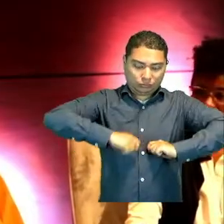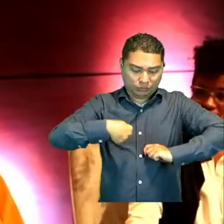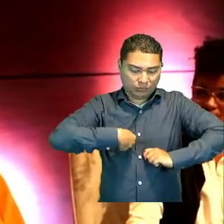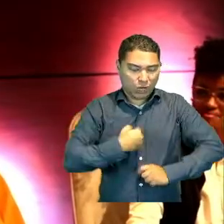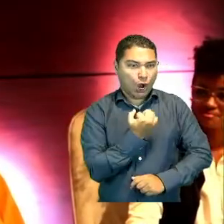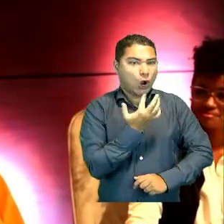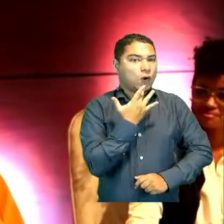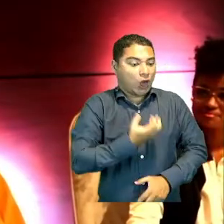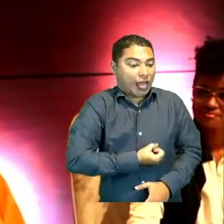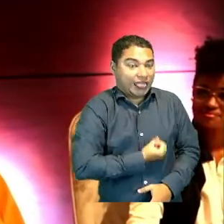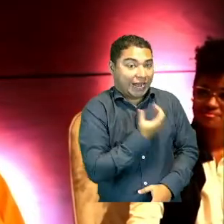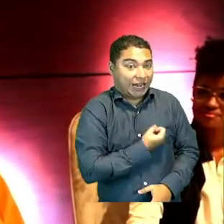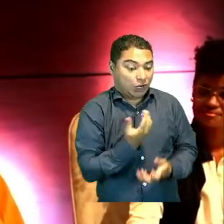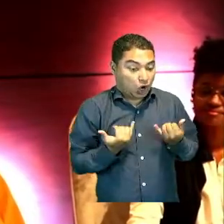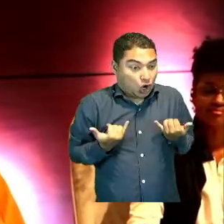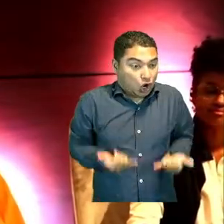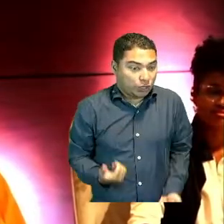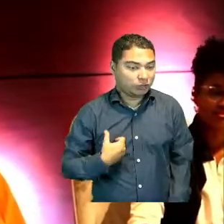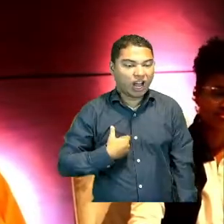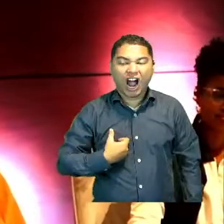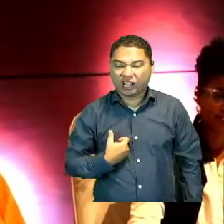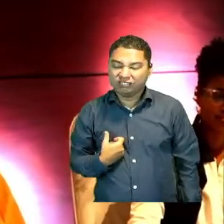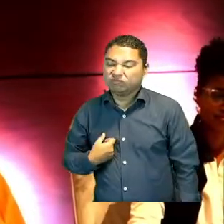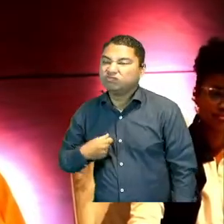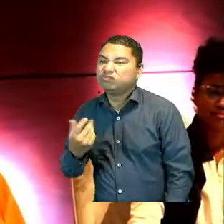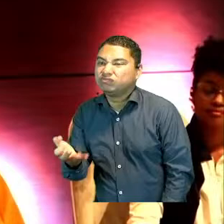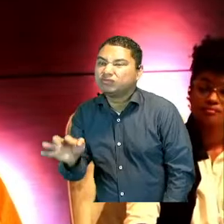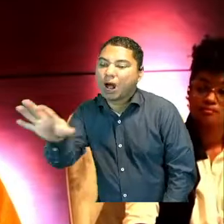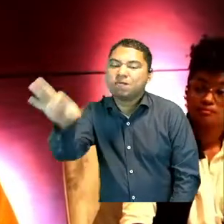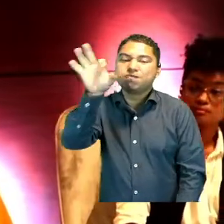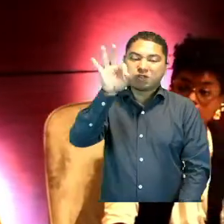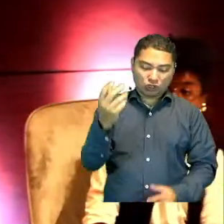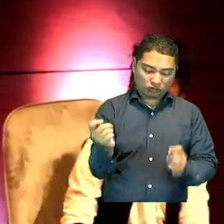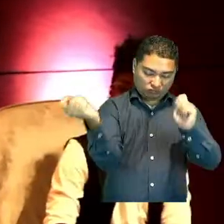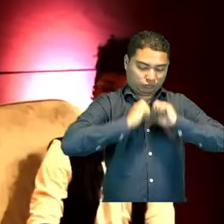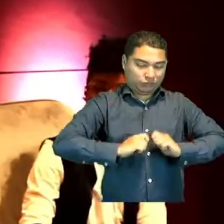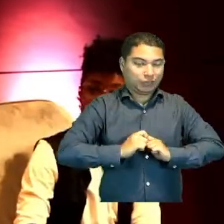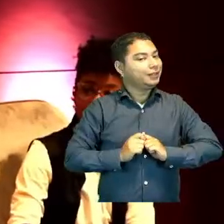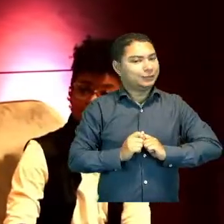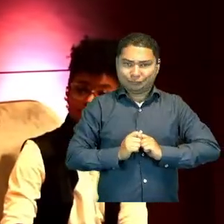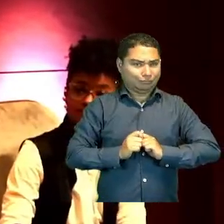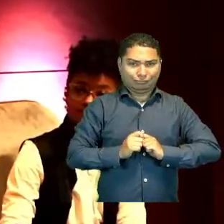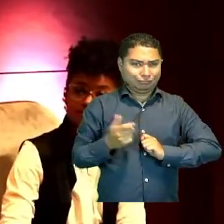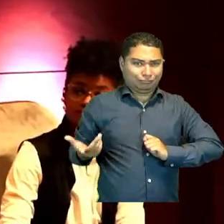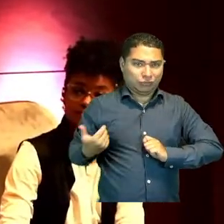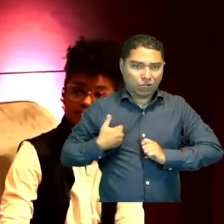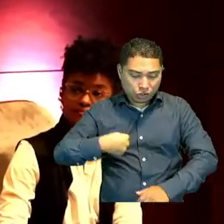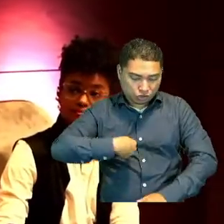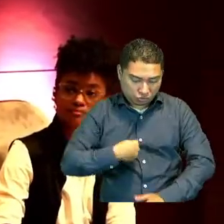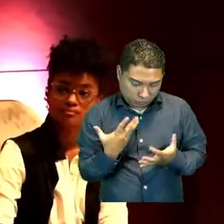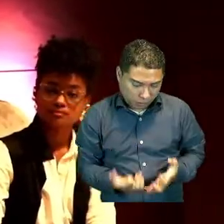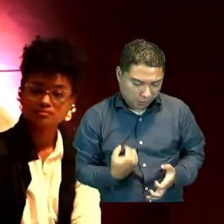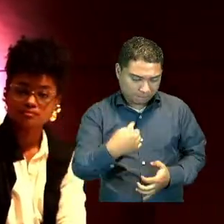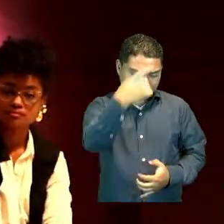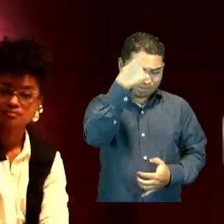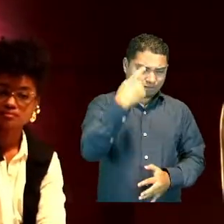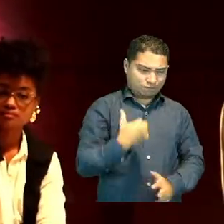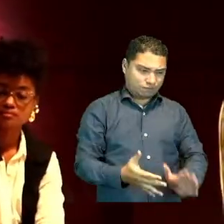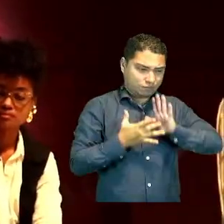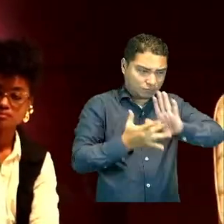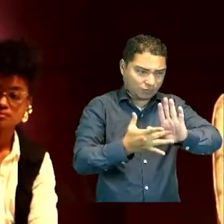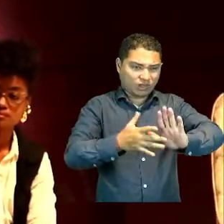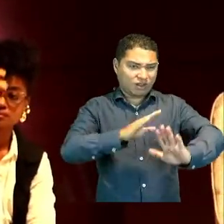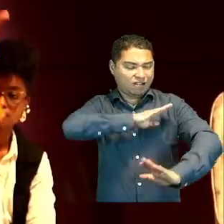a sense, and when I use this orange, I'm not just wearing it for no reason. I wear it to convey a message